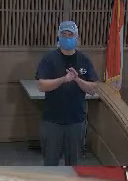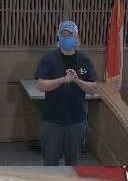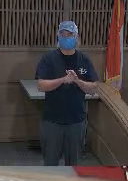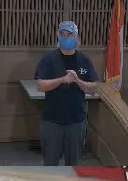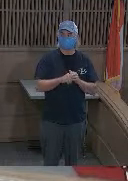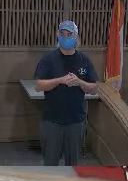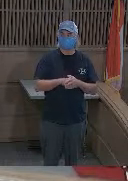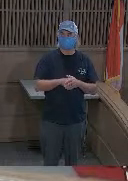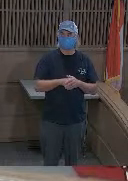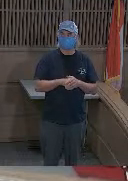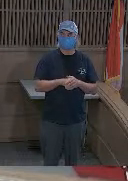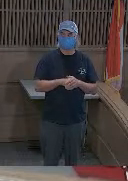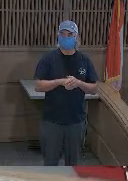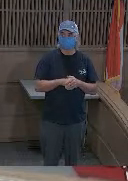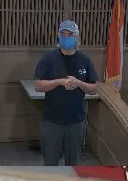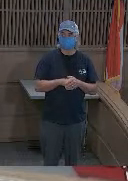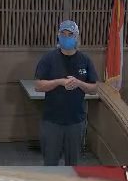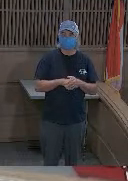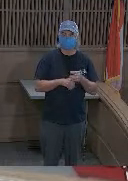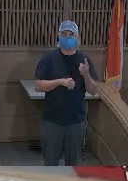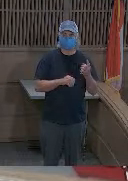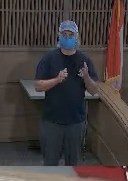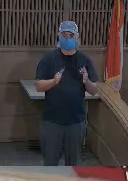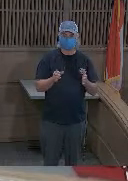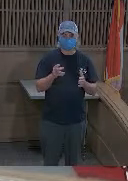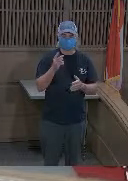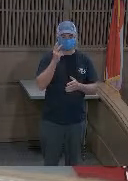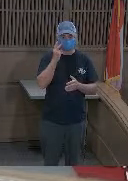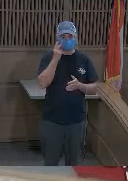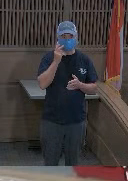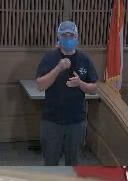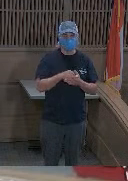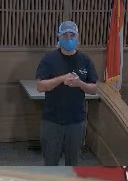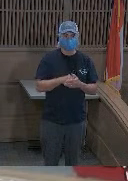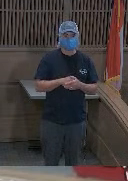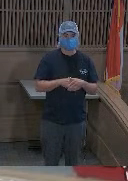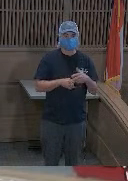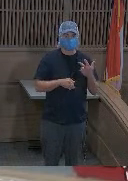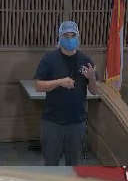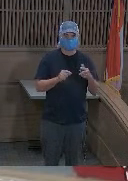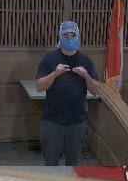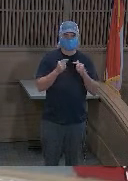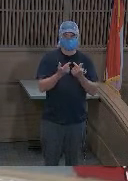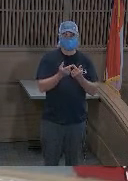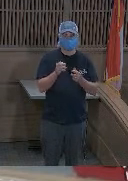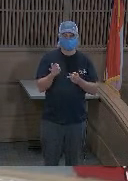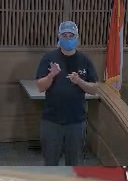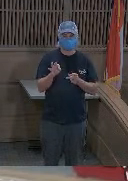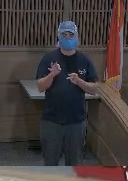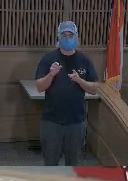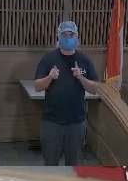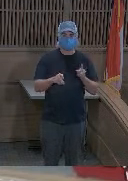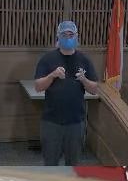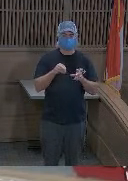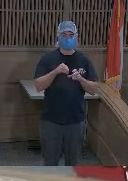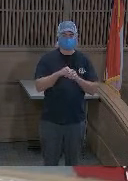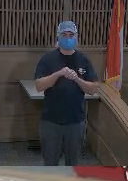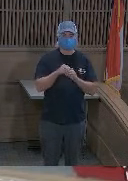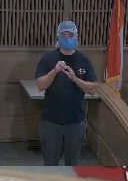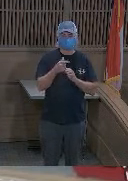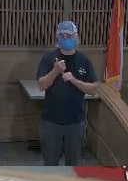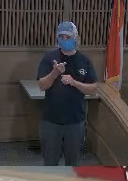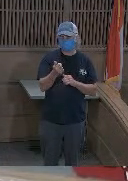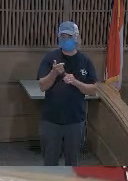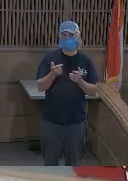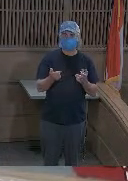smaller. One way to look at it is there are three groups of people in the state of Georgia and Dougherty County. Those who